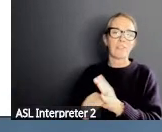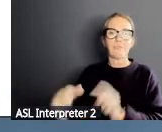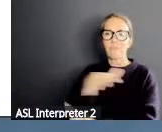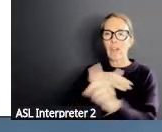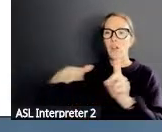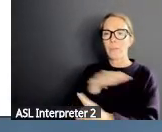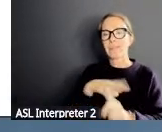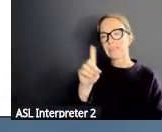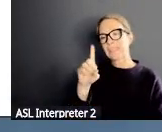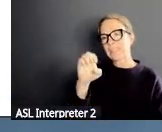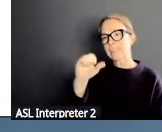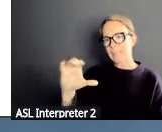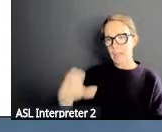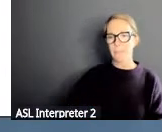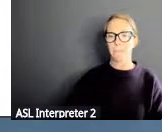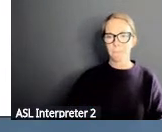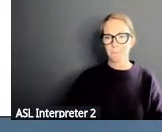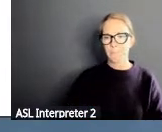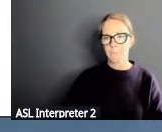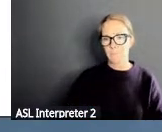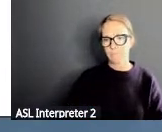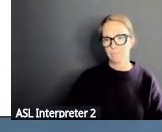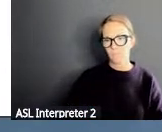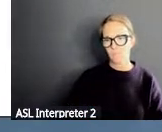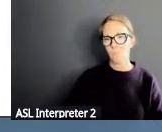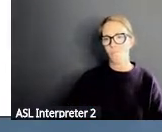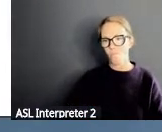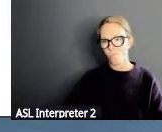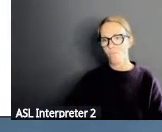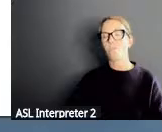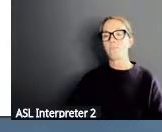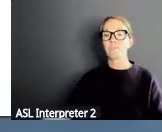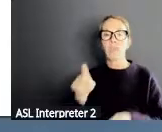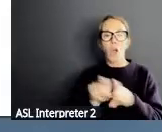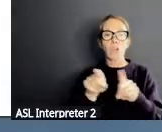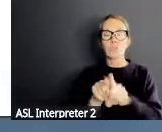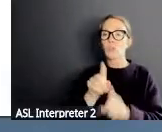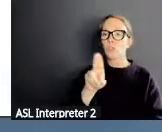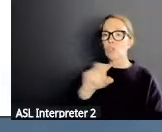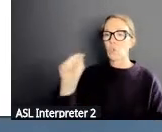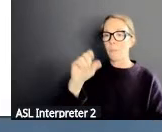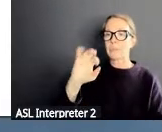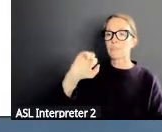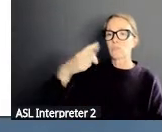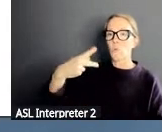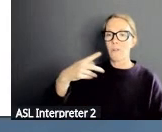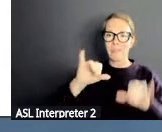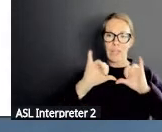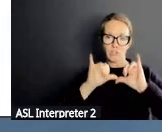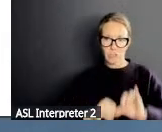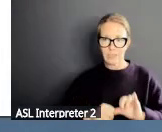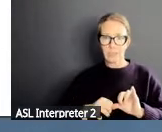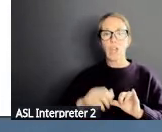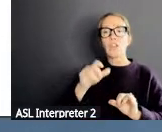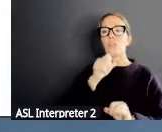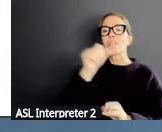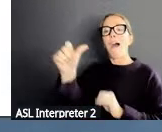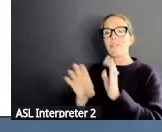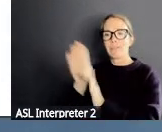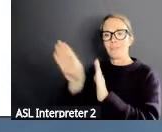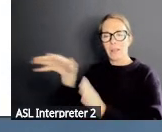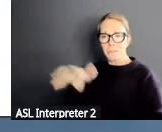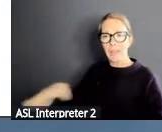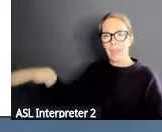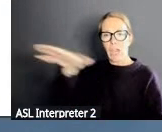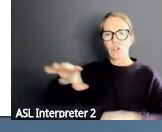as DEC, and the U.S. Army Corps of Engineers. These undeveloped areas are concentrated along the perimeter